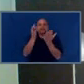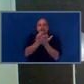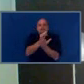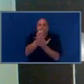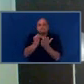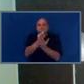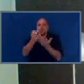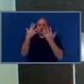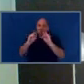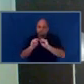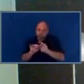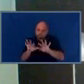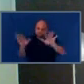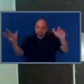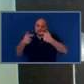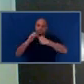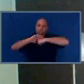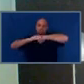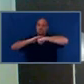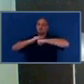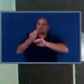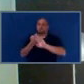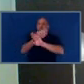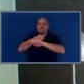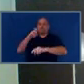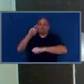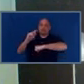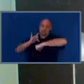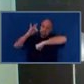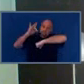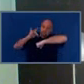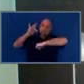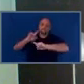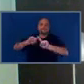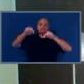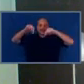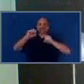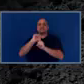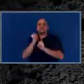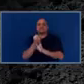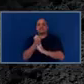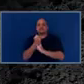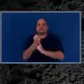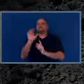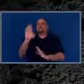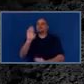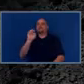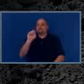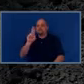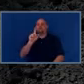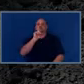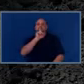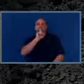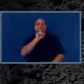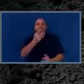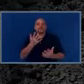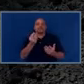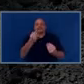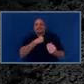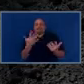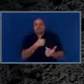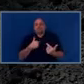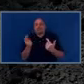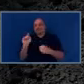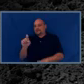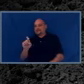expect. But in this particular case, Bennu seems to have fallen in our favor. And after having